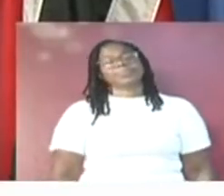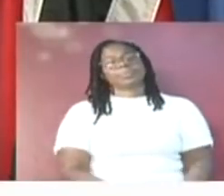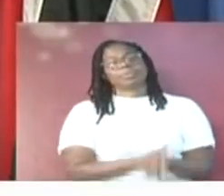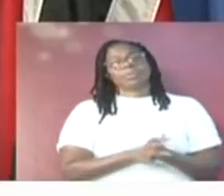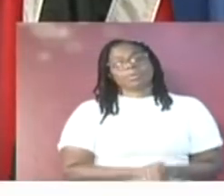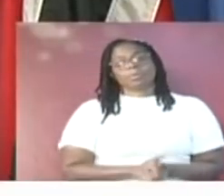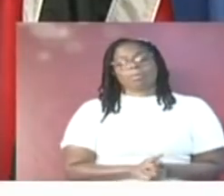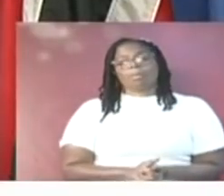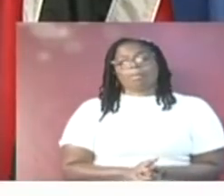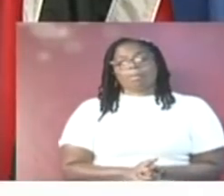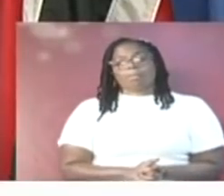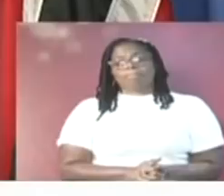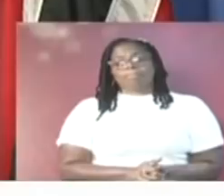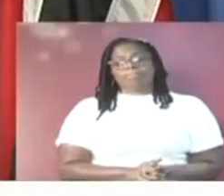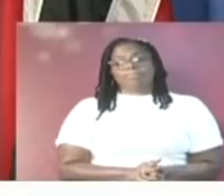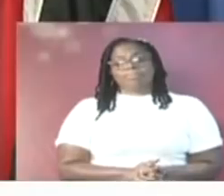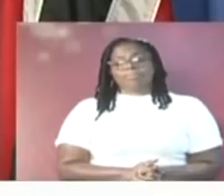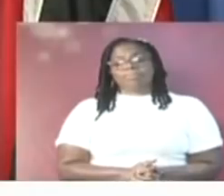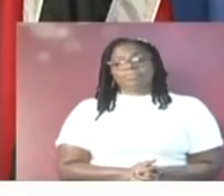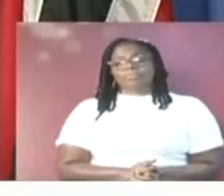As of